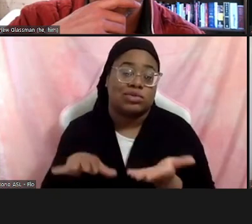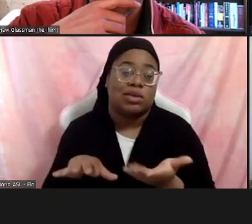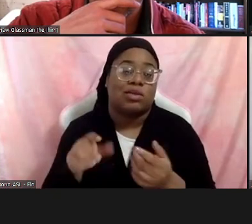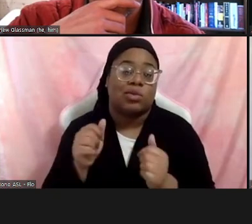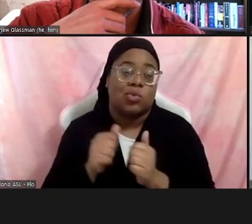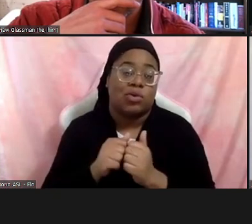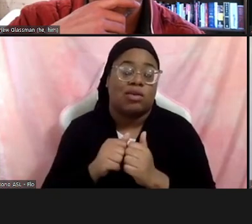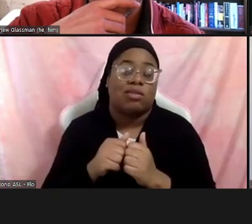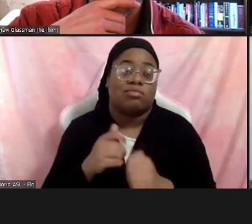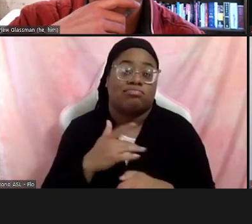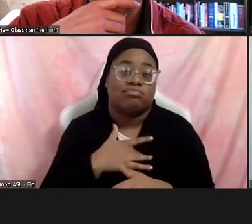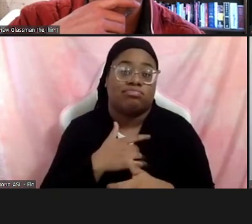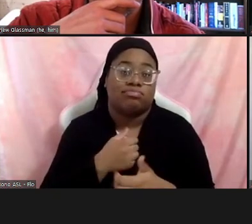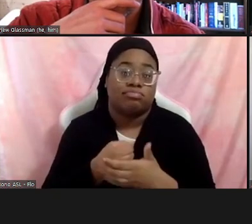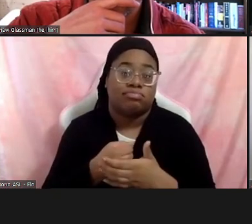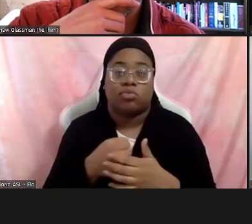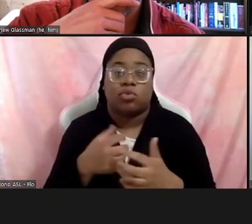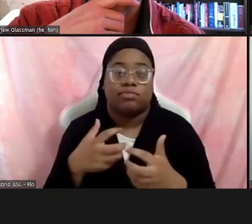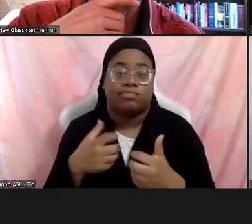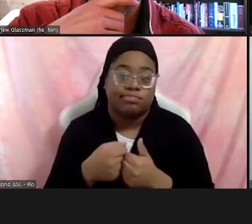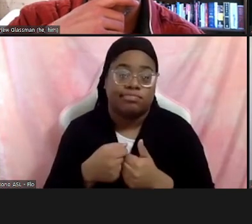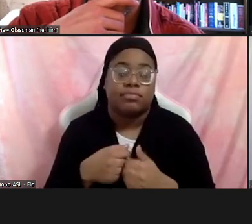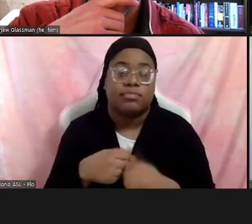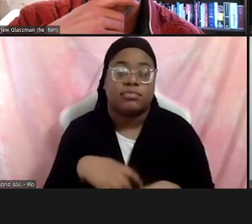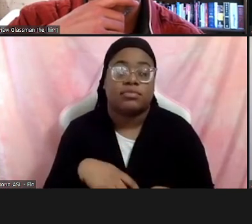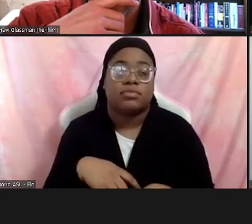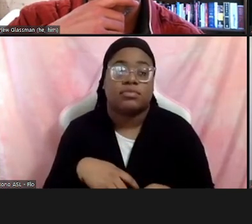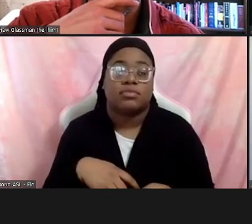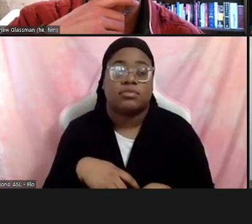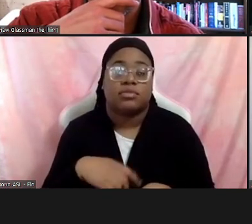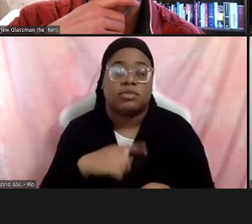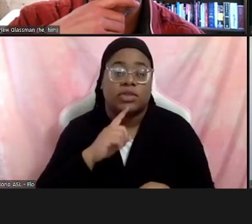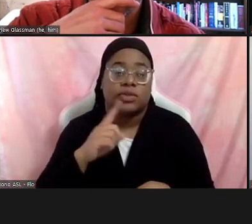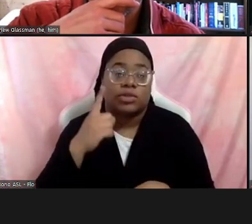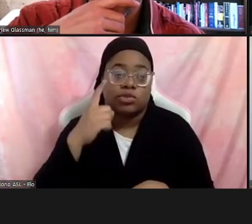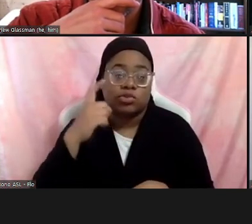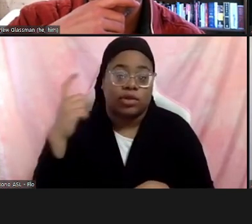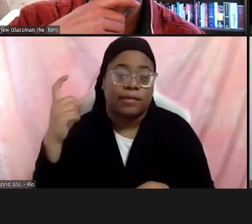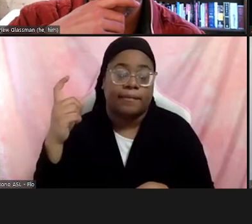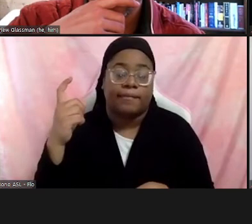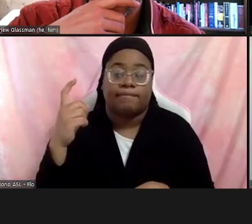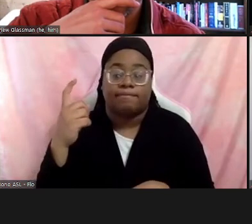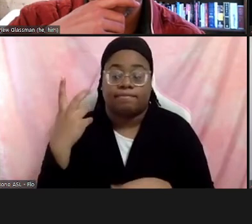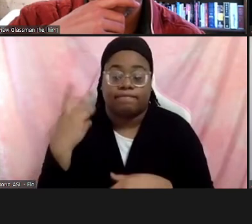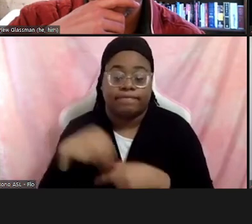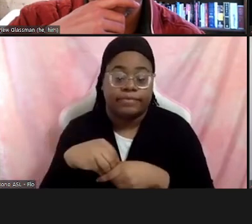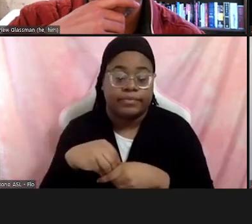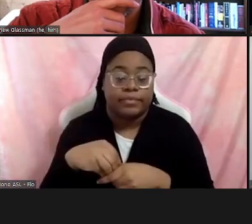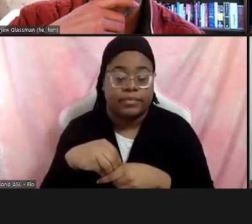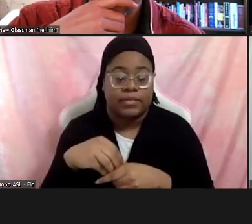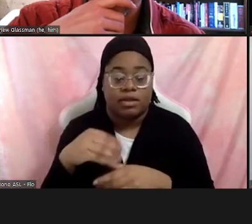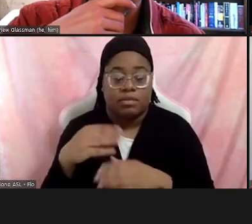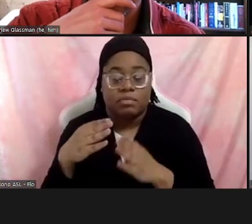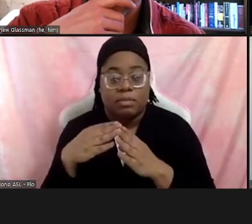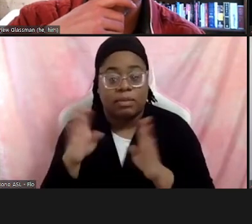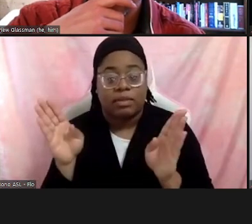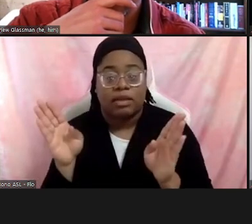average. And I really dream of instituting public